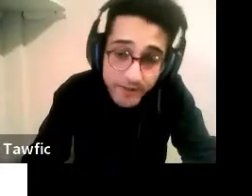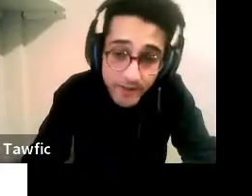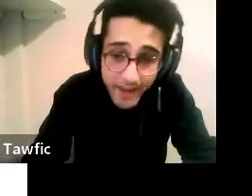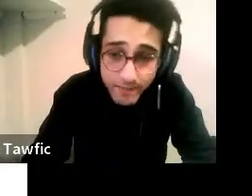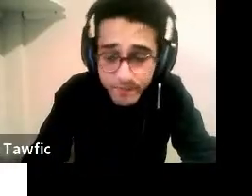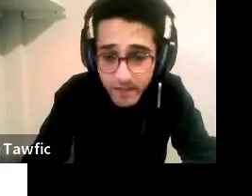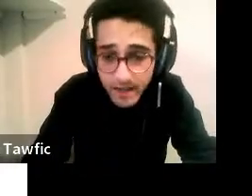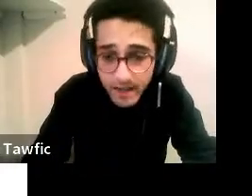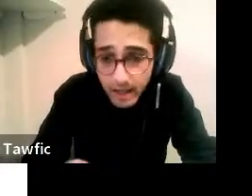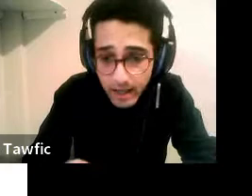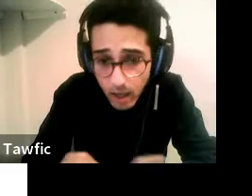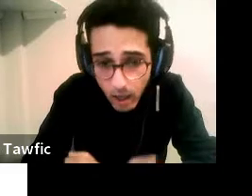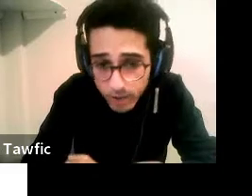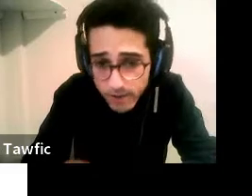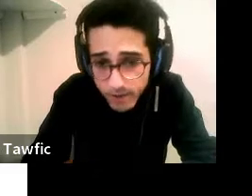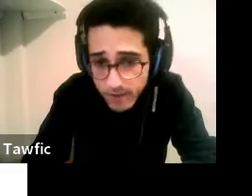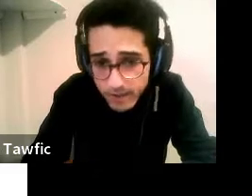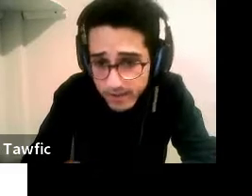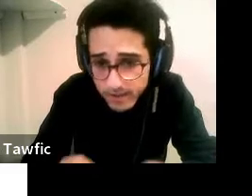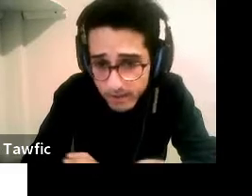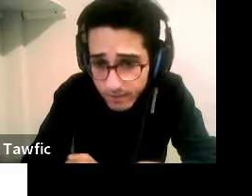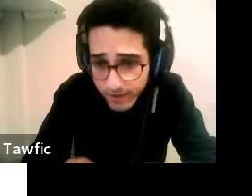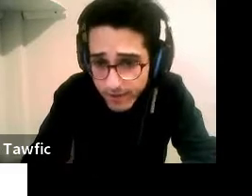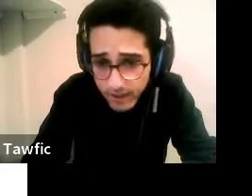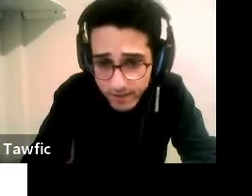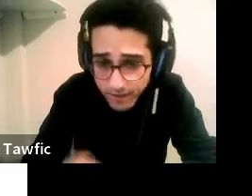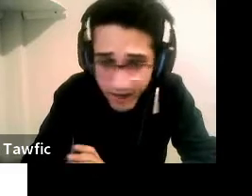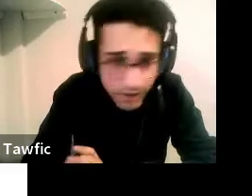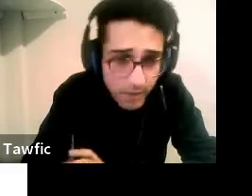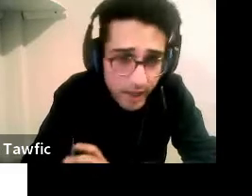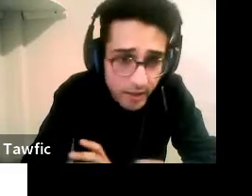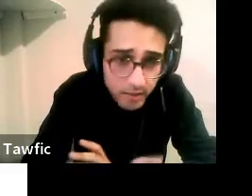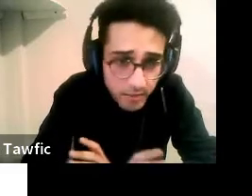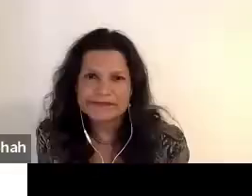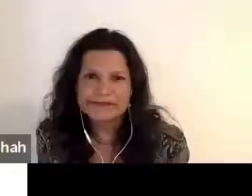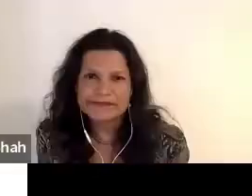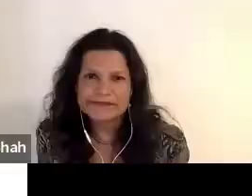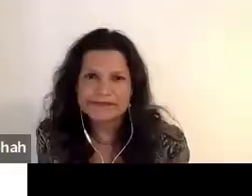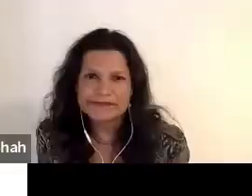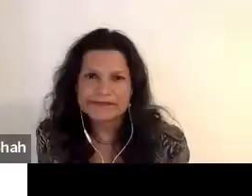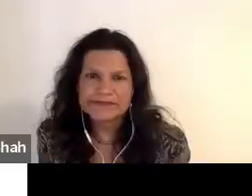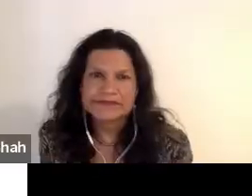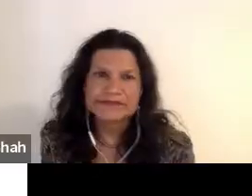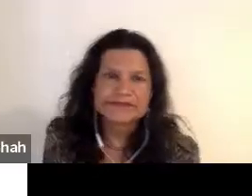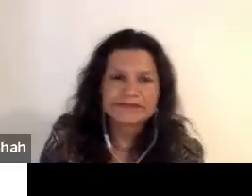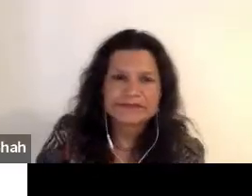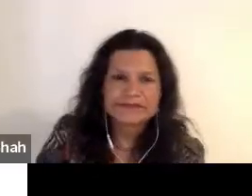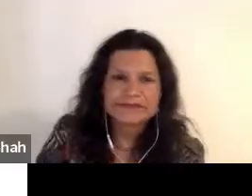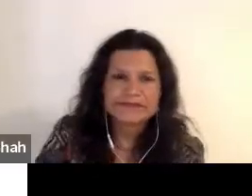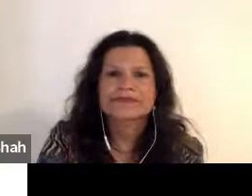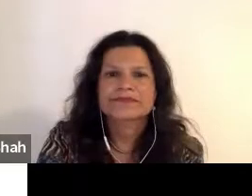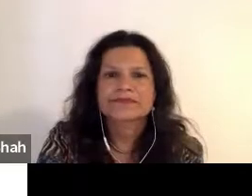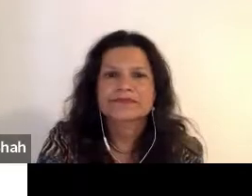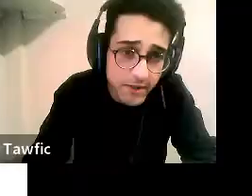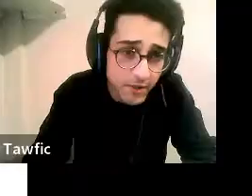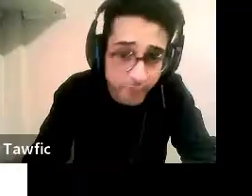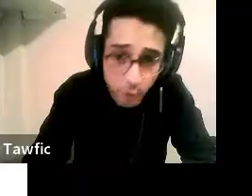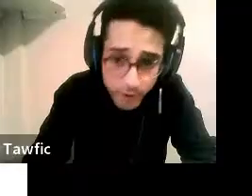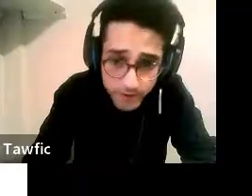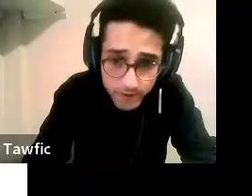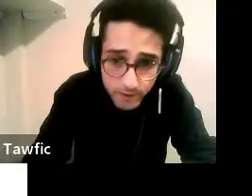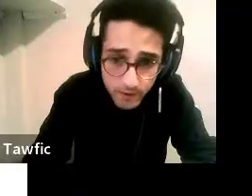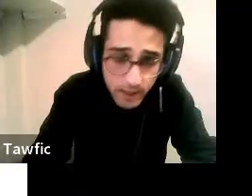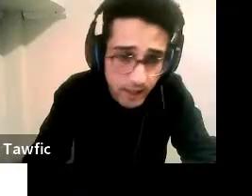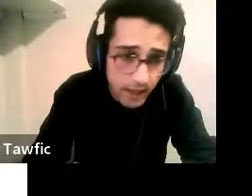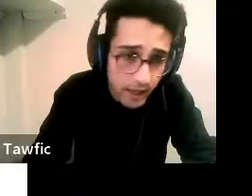of us and them. Also, these reverse acts of care and me talking about it, I'm not trying to suggest that these gifts are